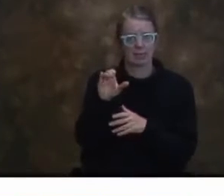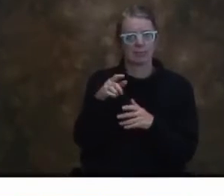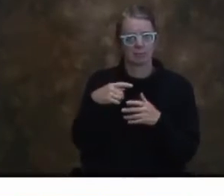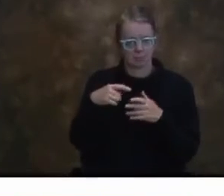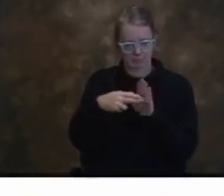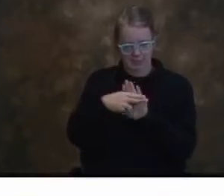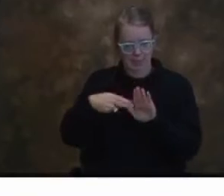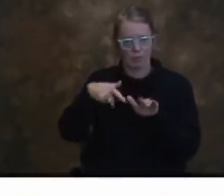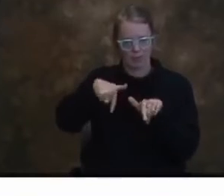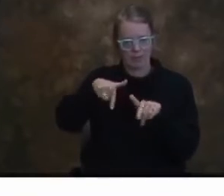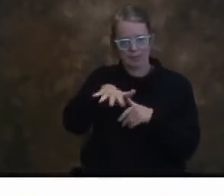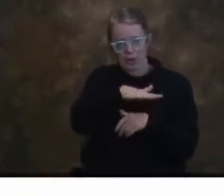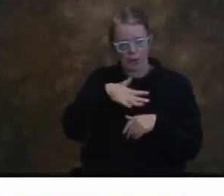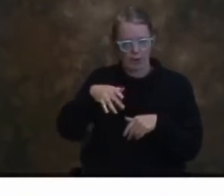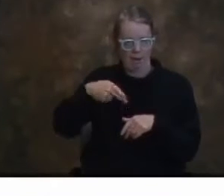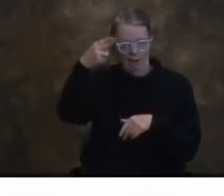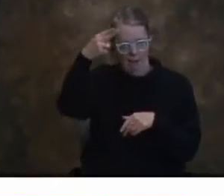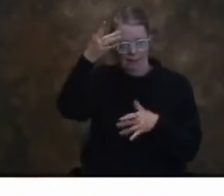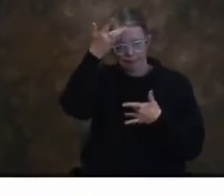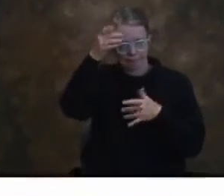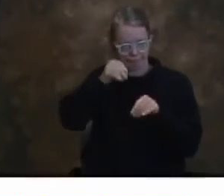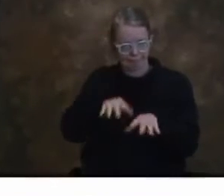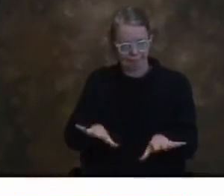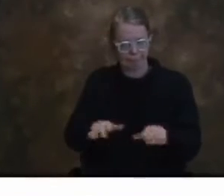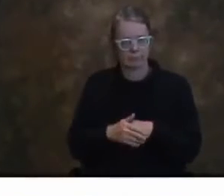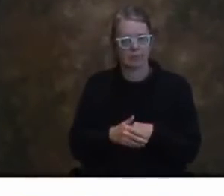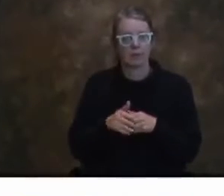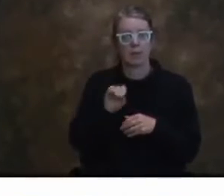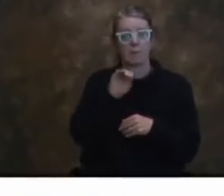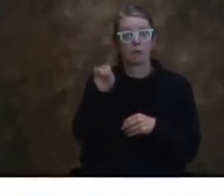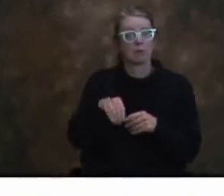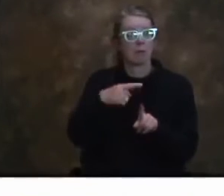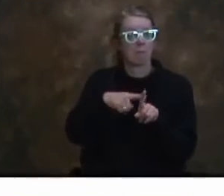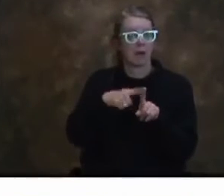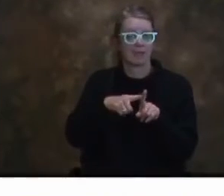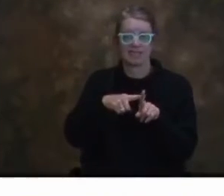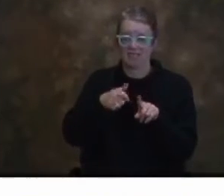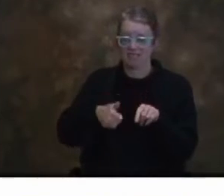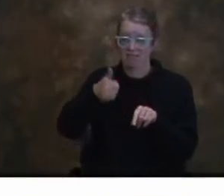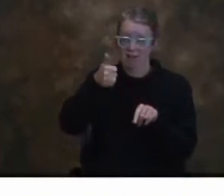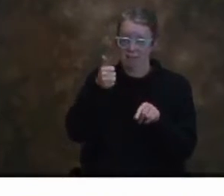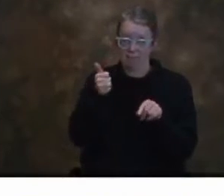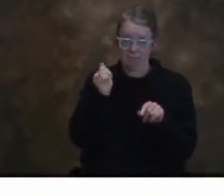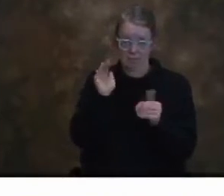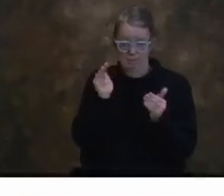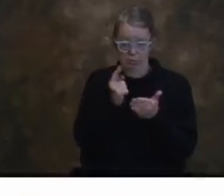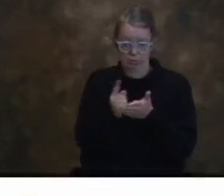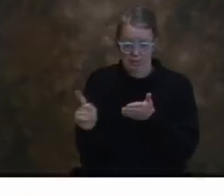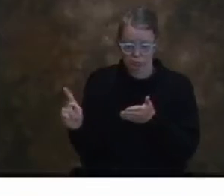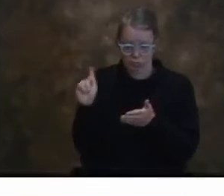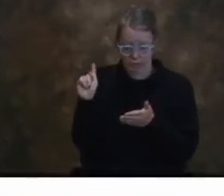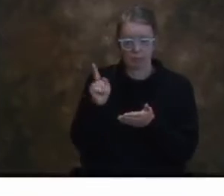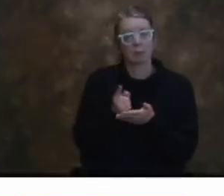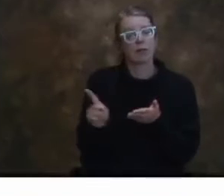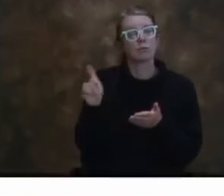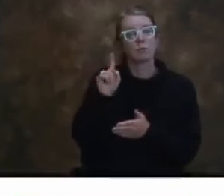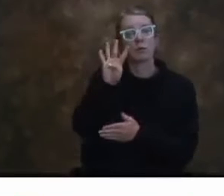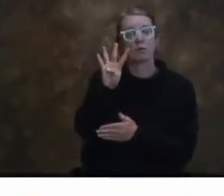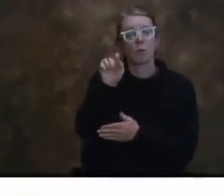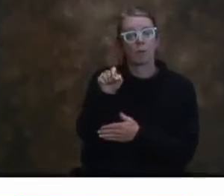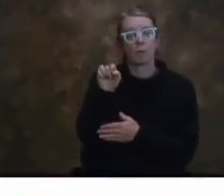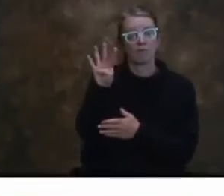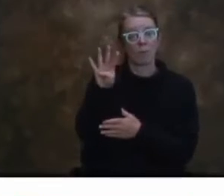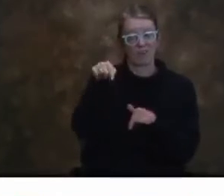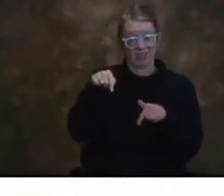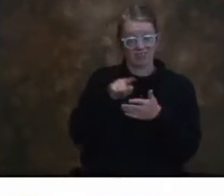Our current percent positivity has increased since last week as well, from 4.4 to 4.7